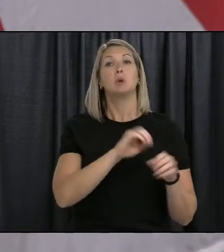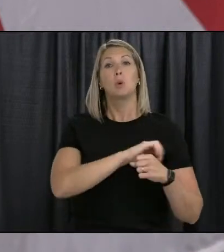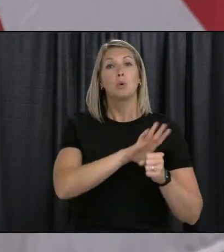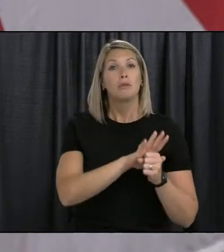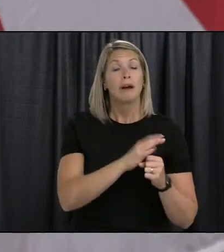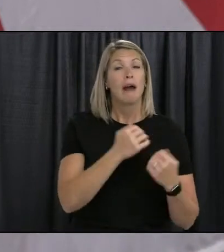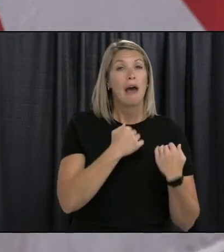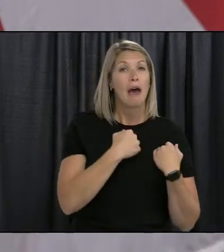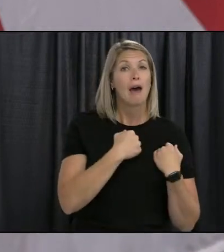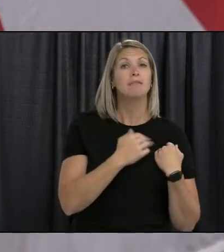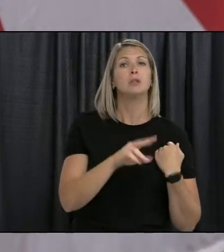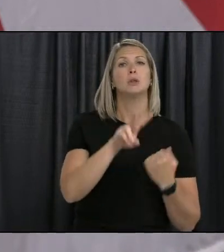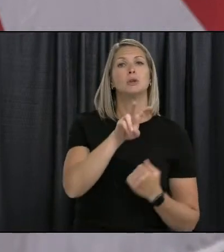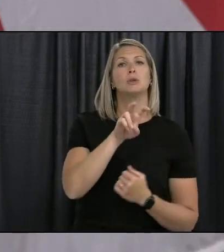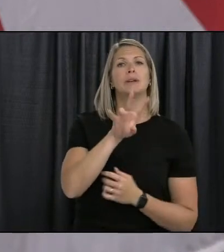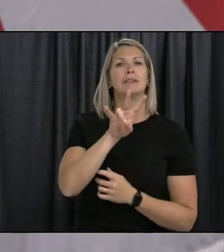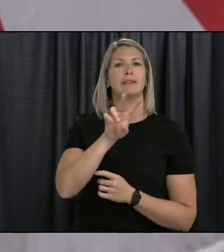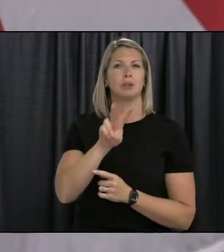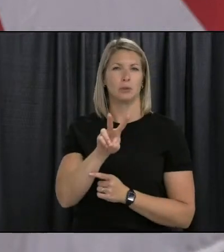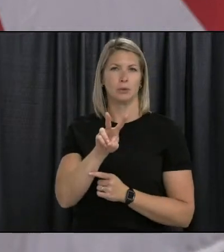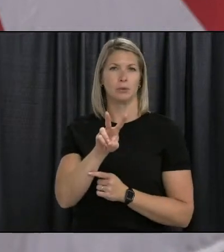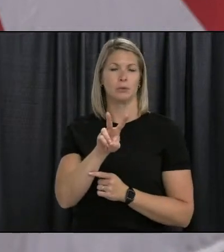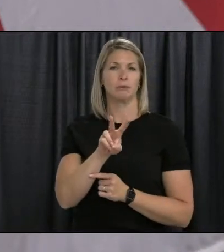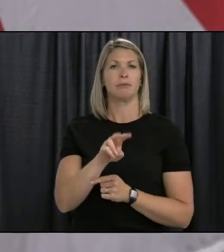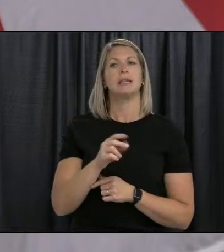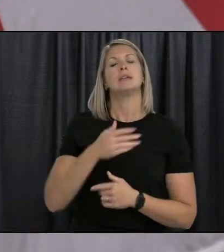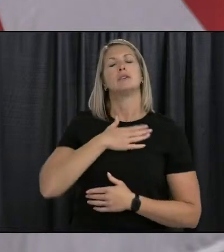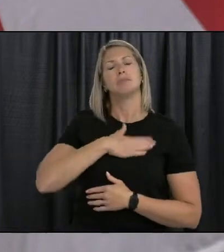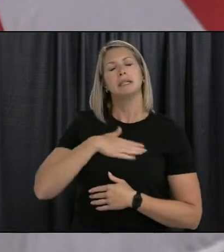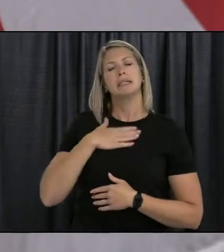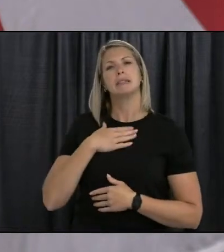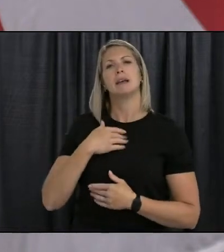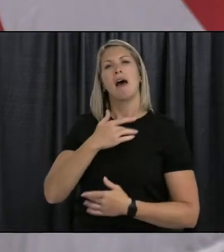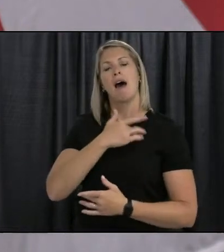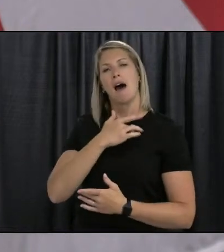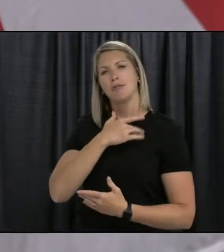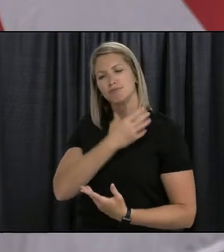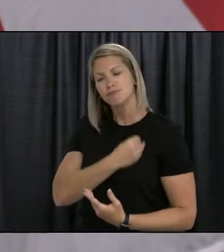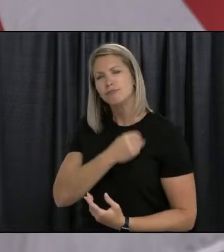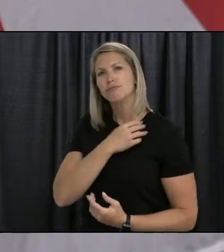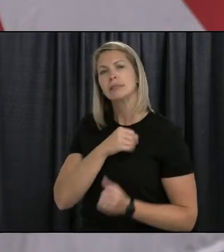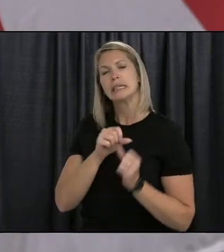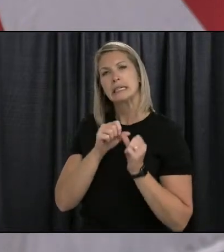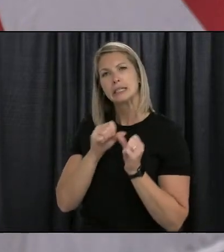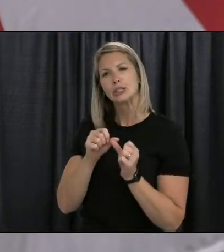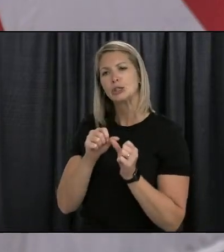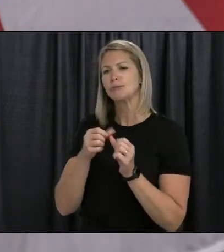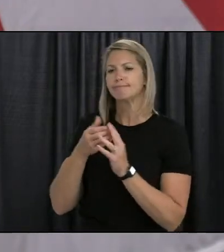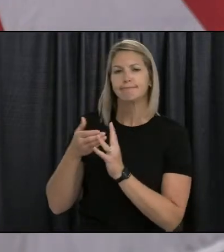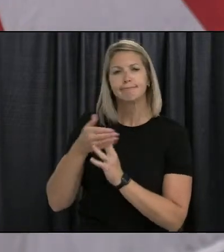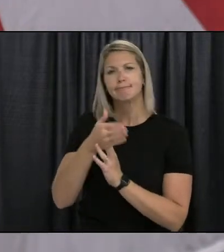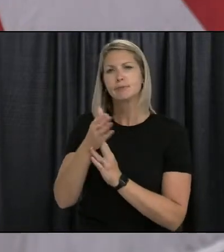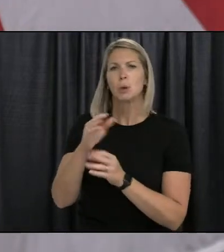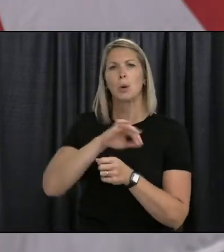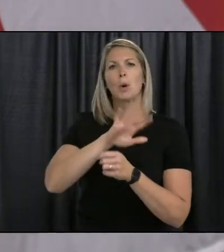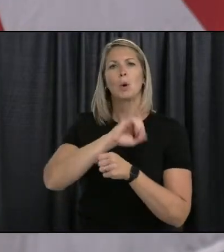perseverance. Please remember to be kind and have patience with others as we all navigate life with COVID-19 together. Thank you.